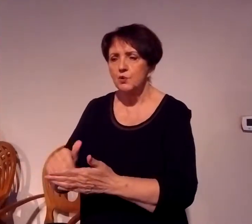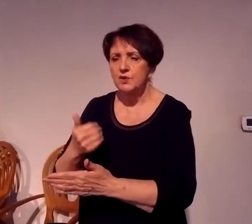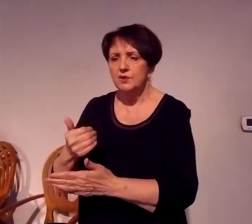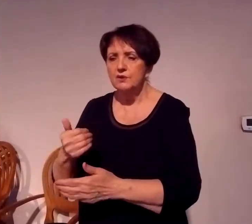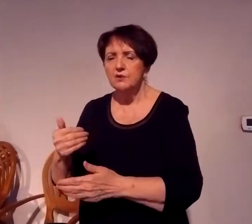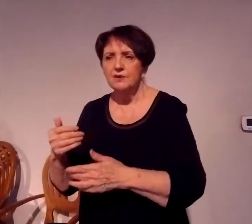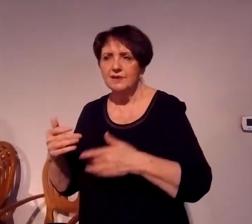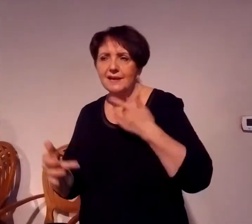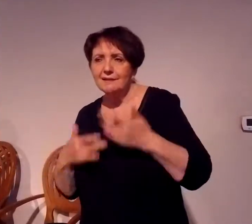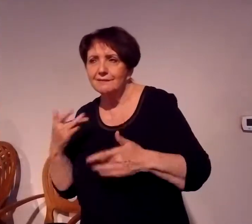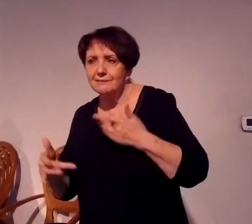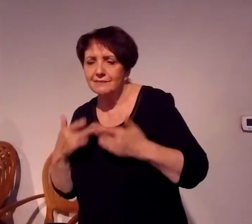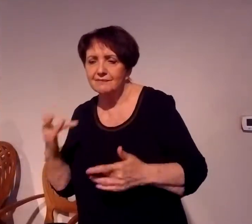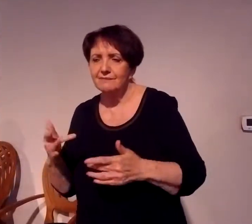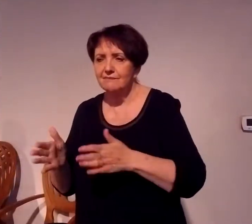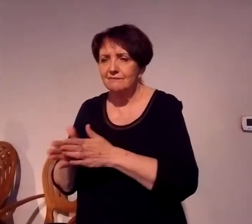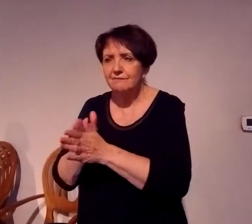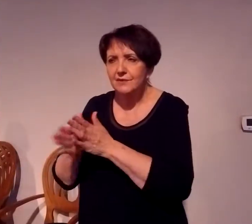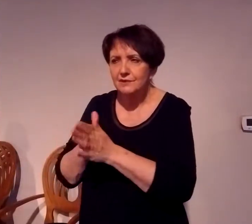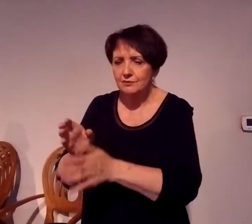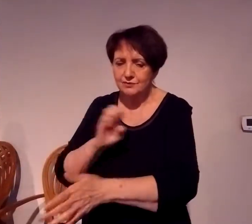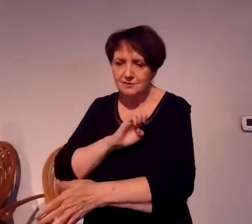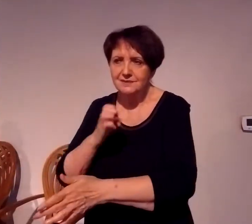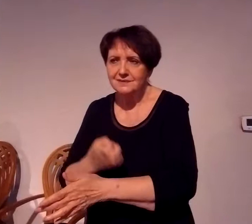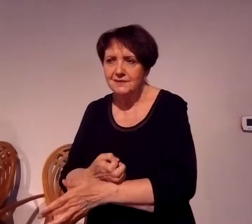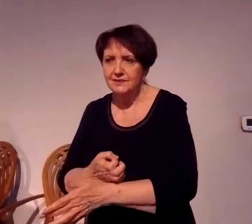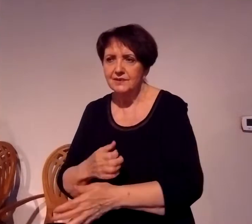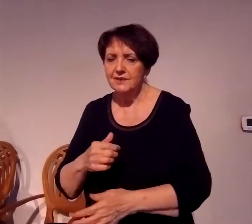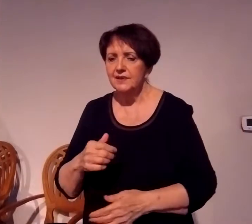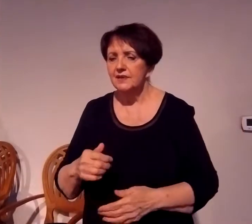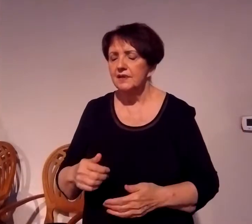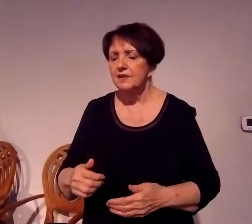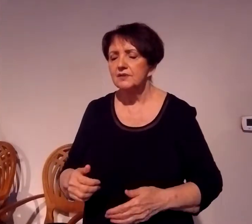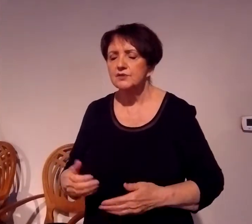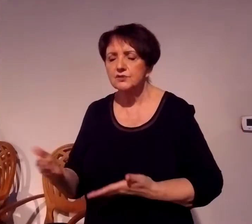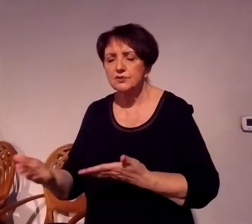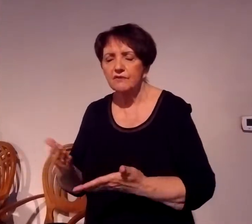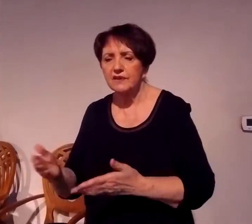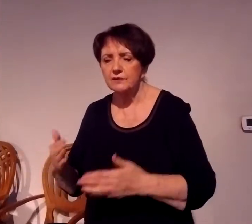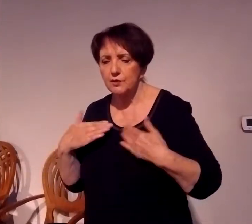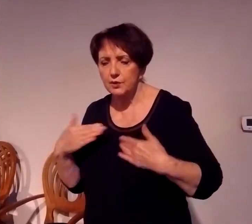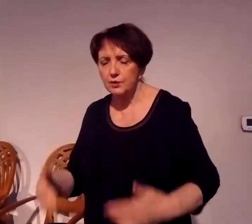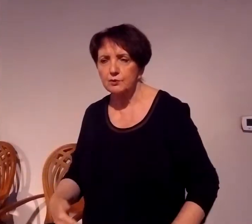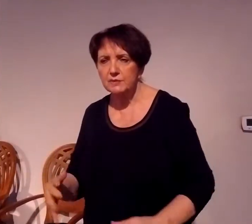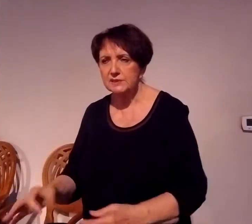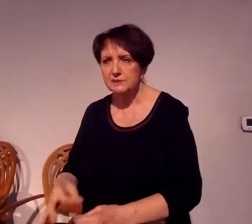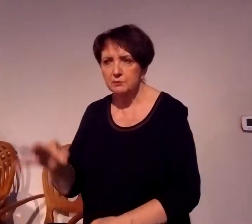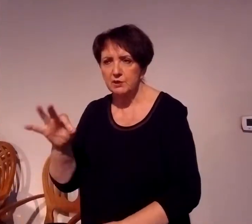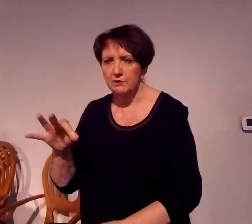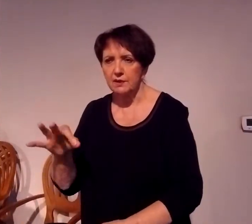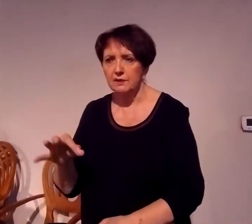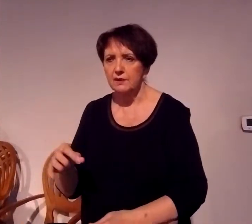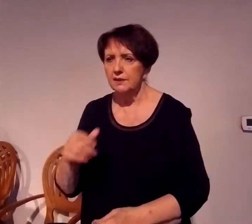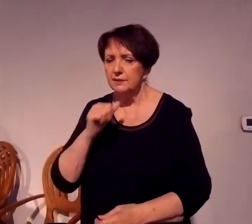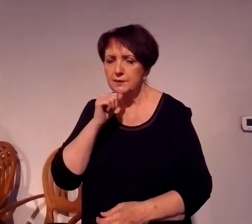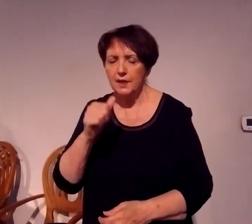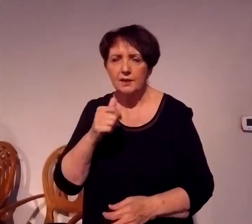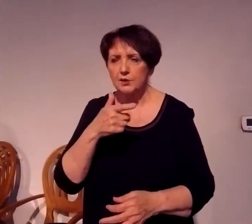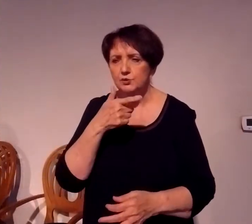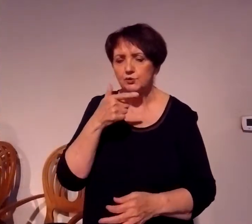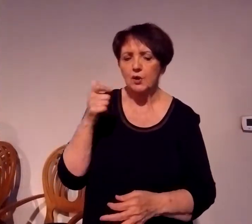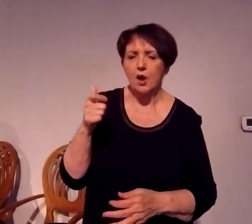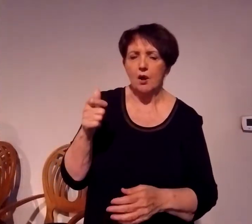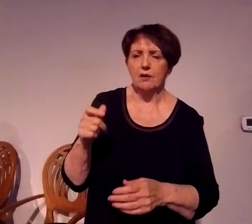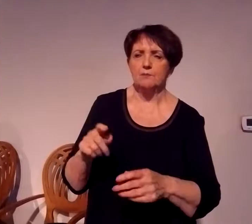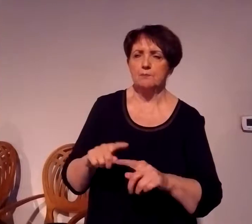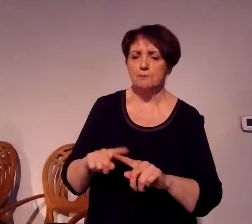administering to the human spirit, not, as some suppose, a soothing draught, but